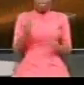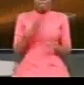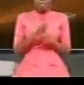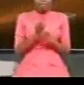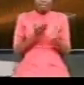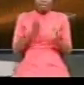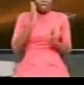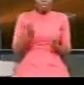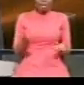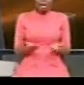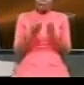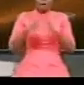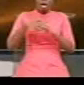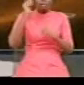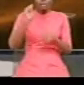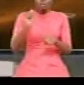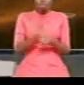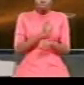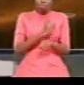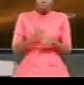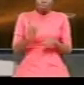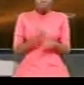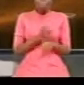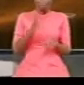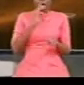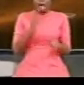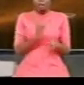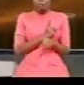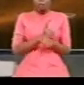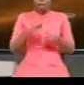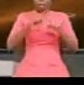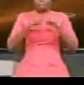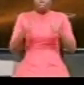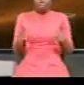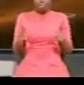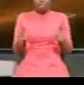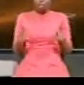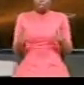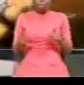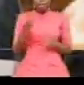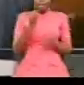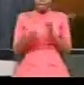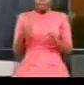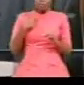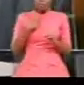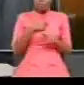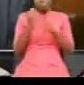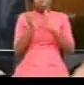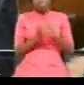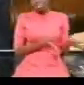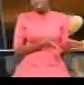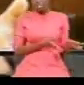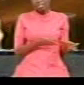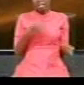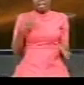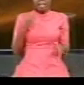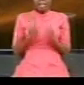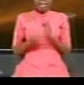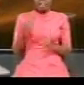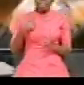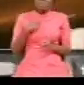out his duty, her duty. But if we neglect, if